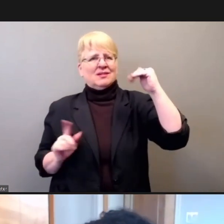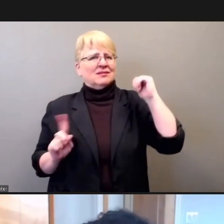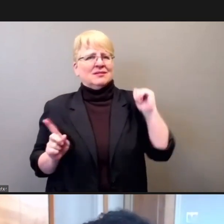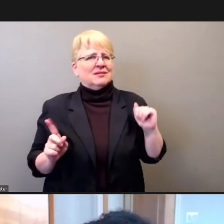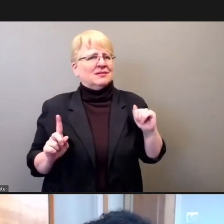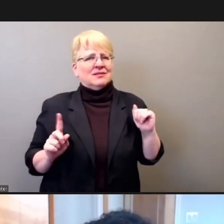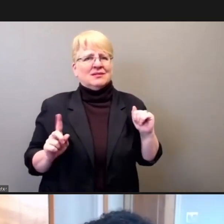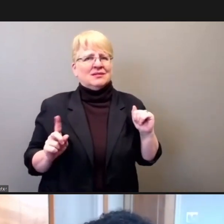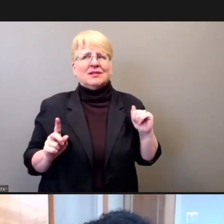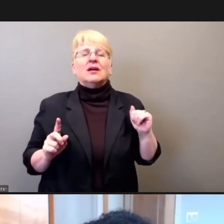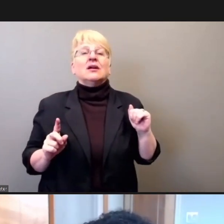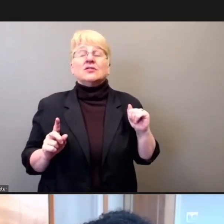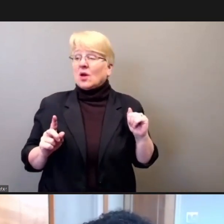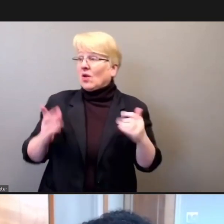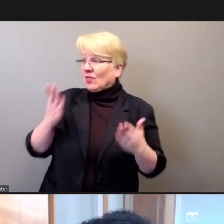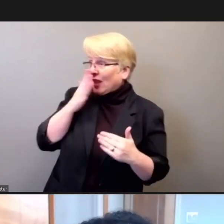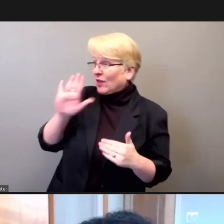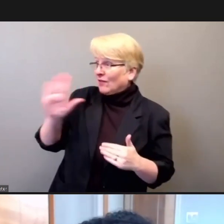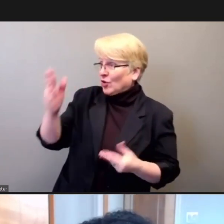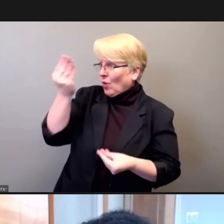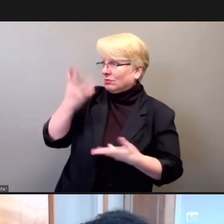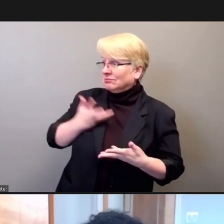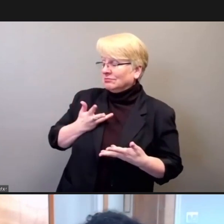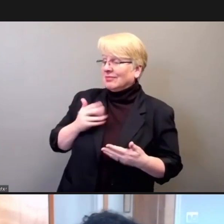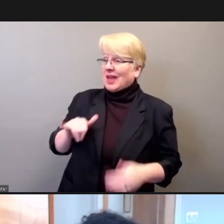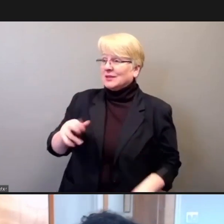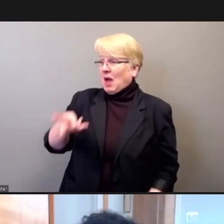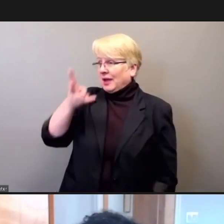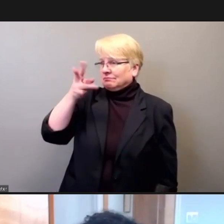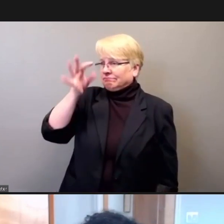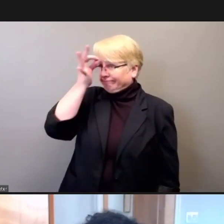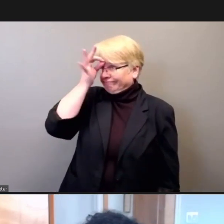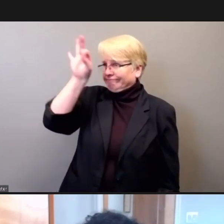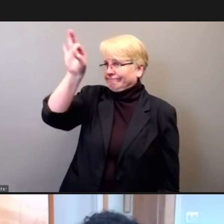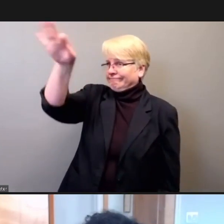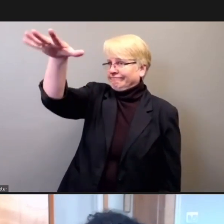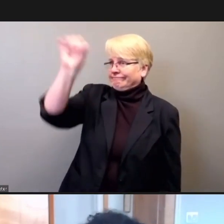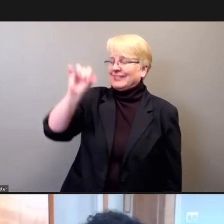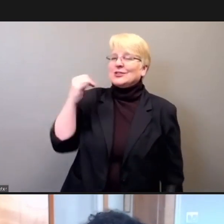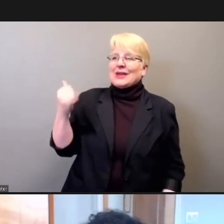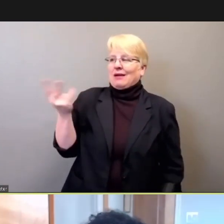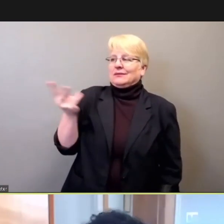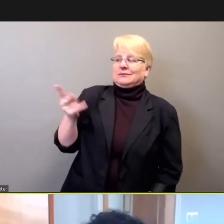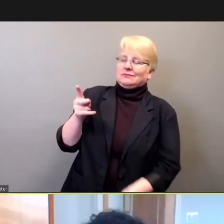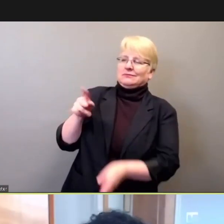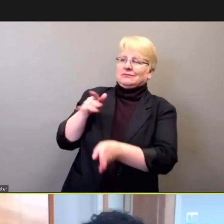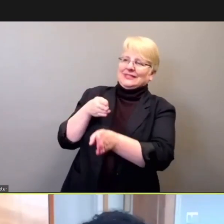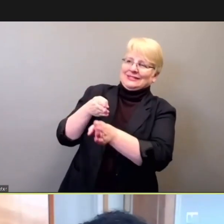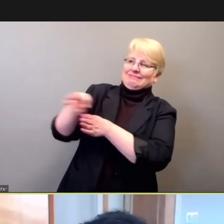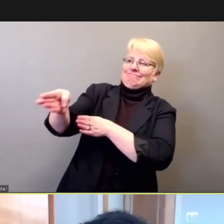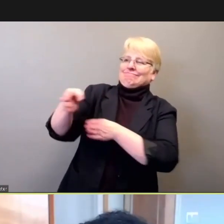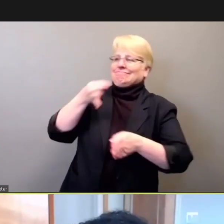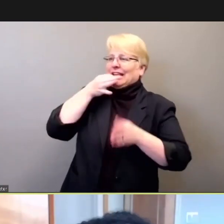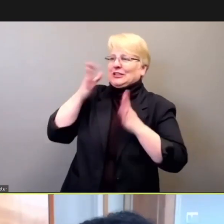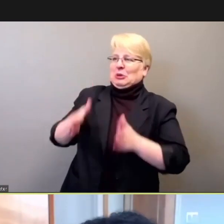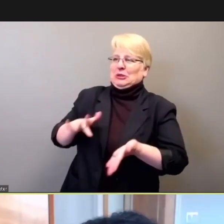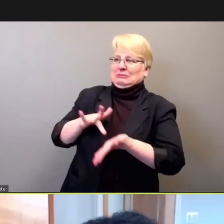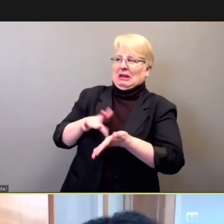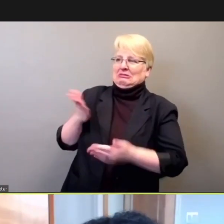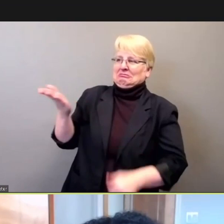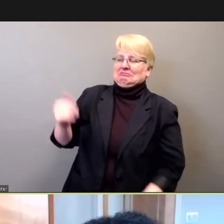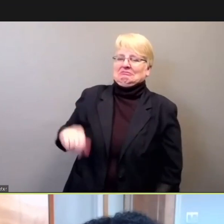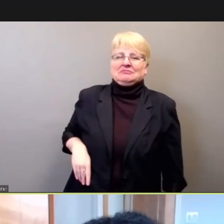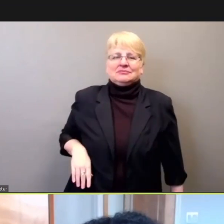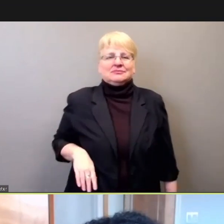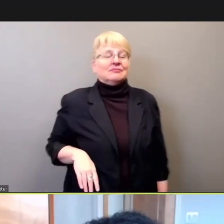that. So that's my 2 cents, and I'll give it to the medical experts on both. Yes, thank you, Governor. And thank